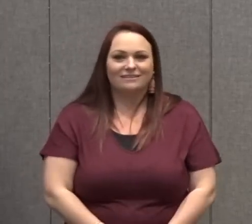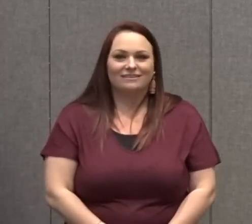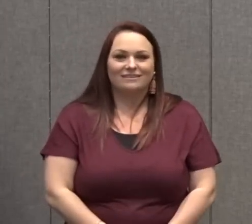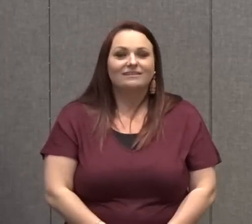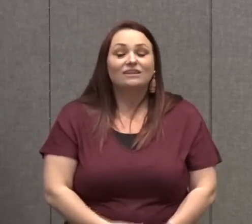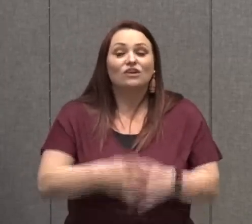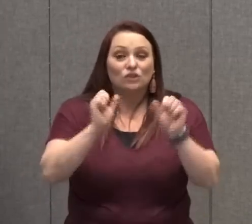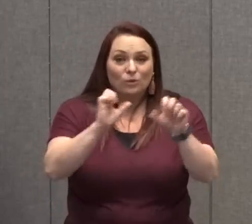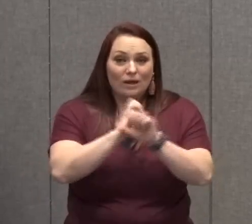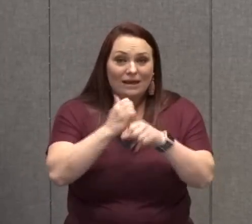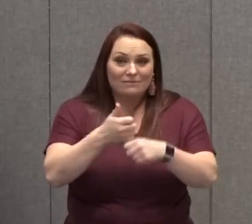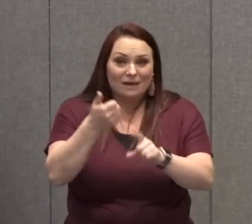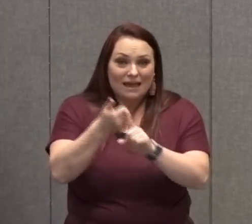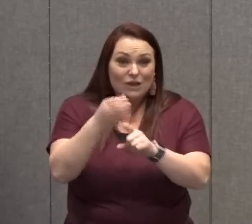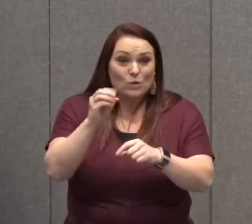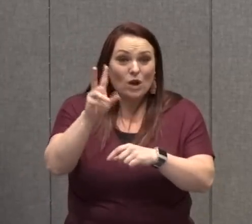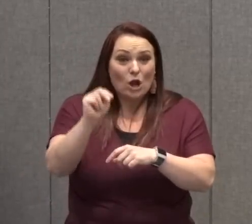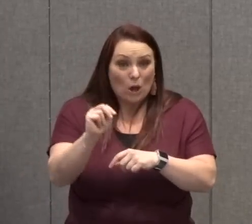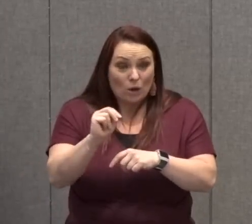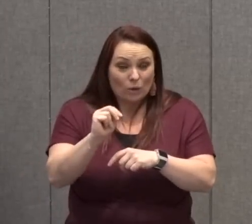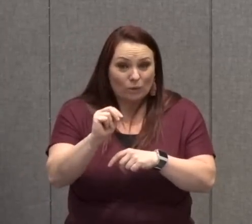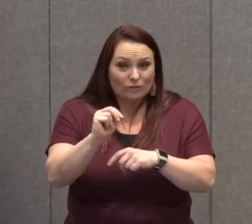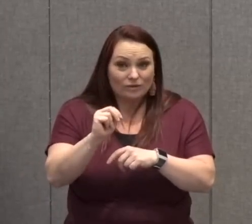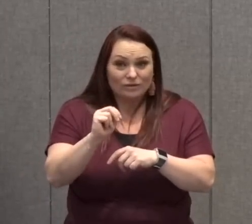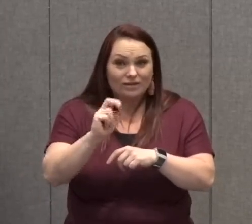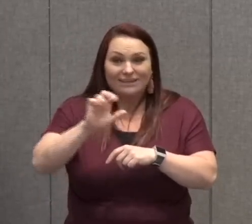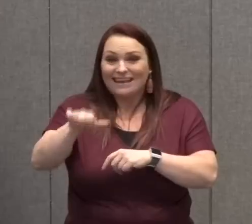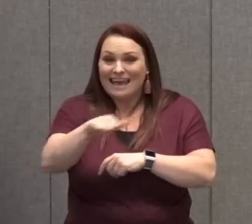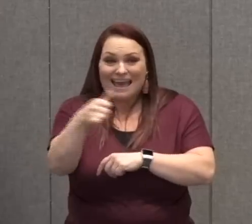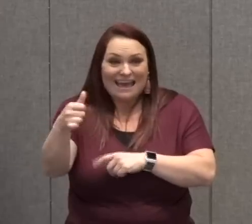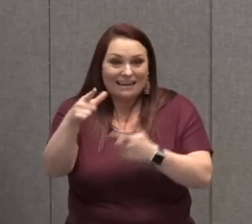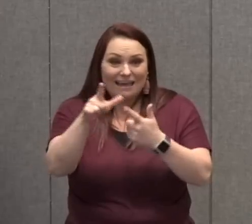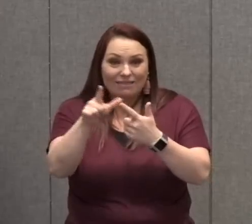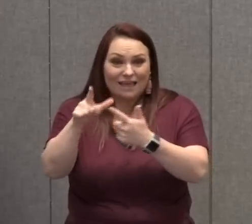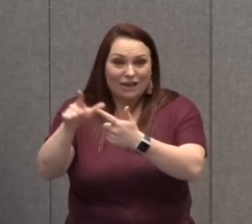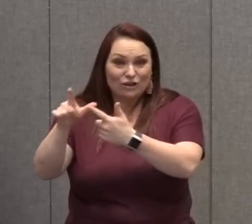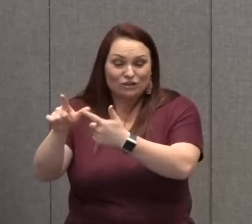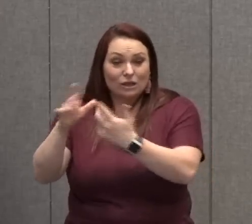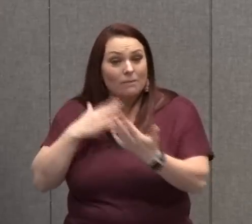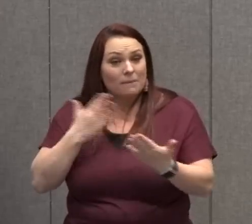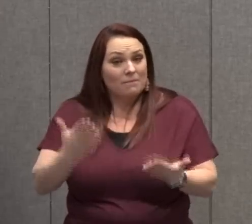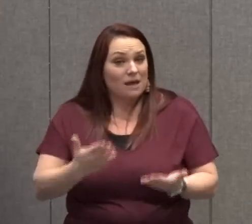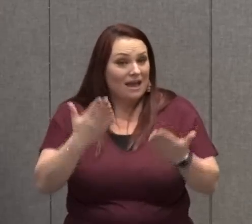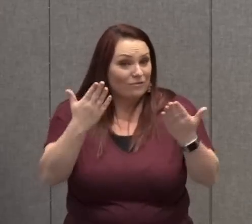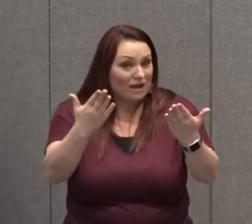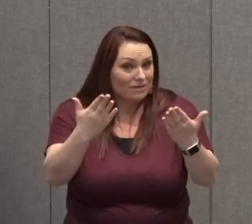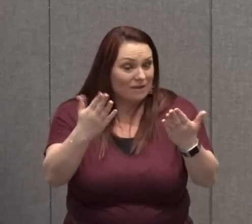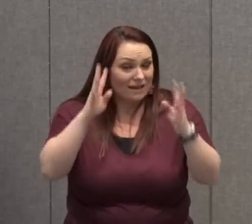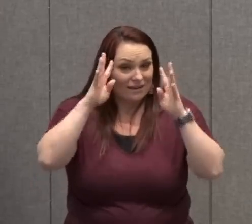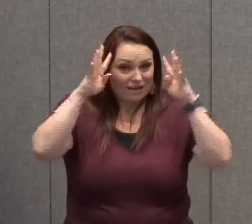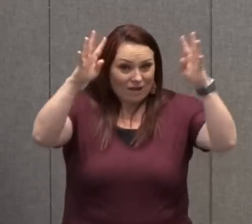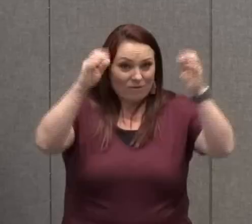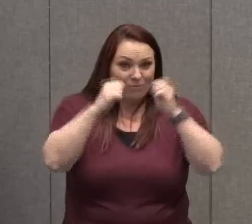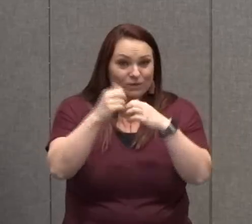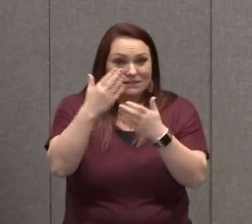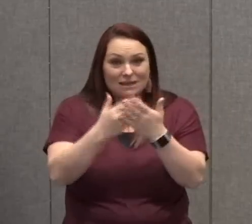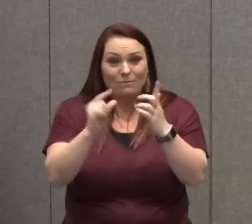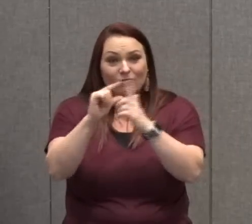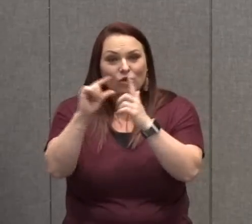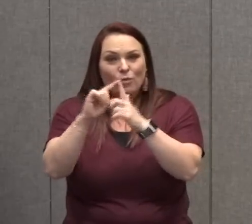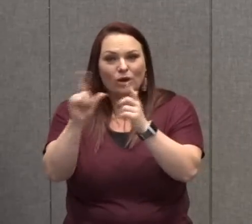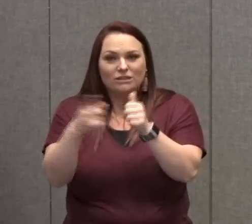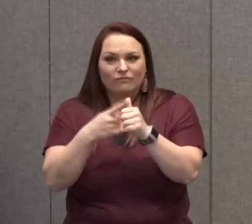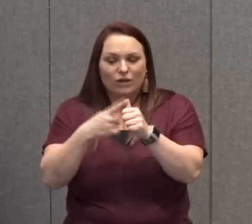make your own form put any letters what I would recommend is maybe trying to come up with some of your words first